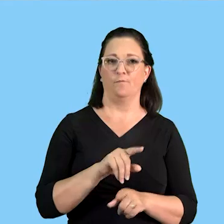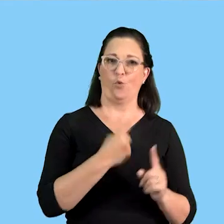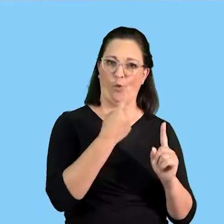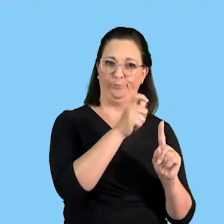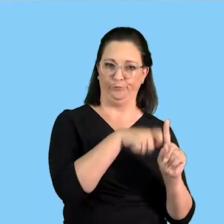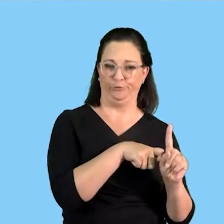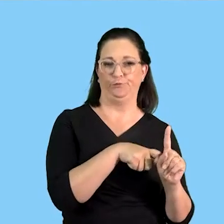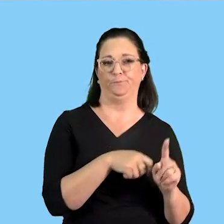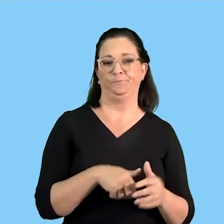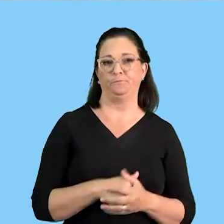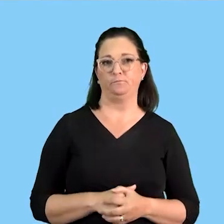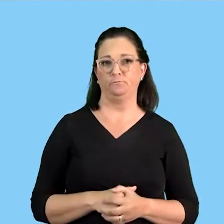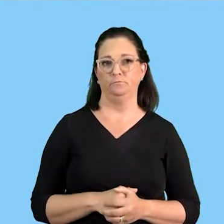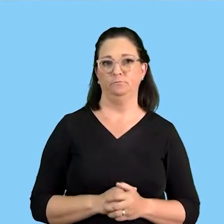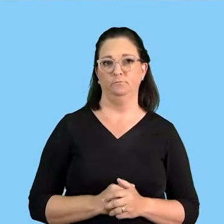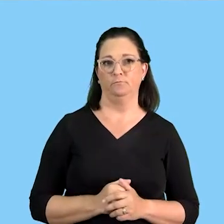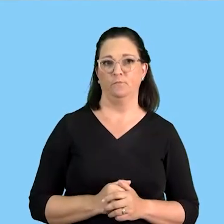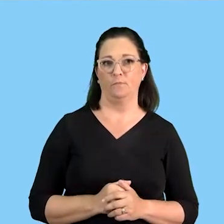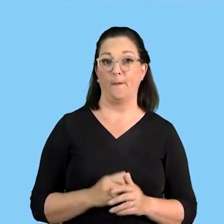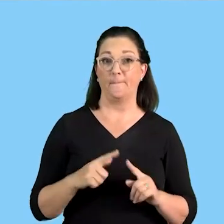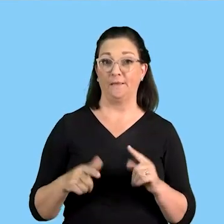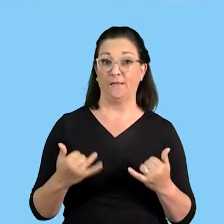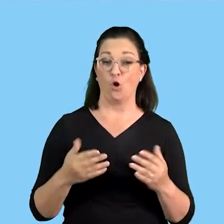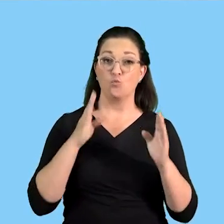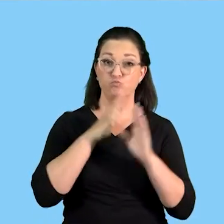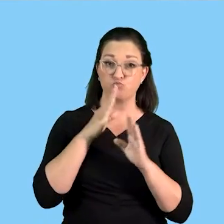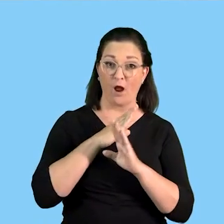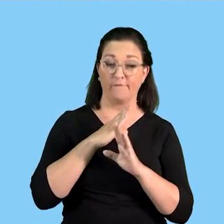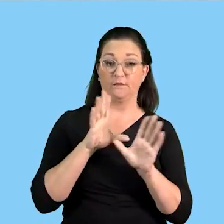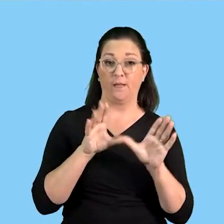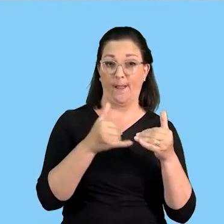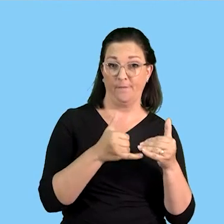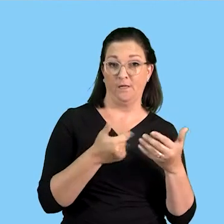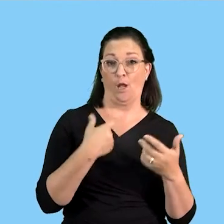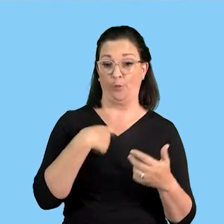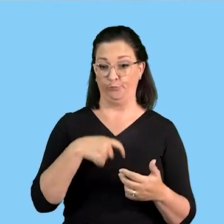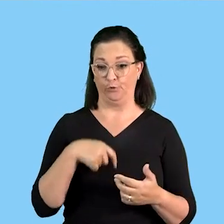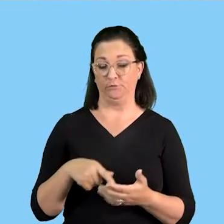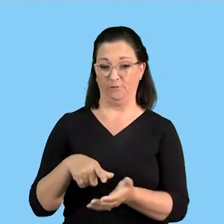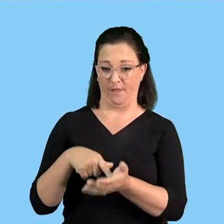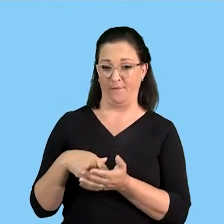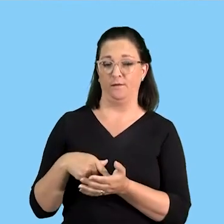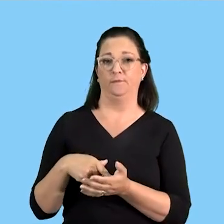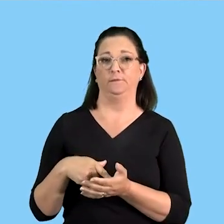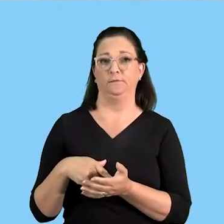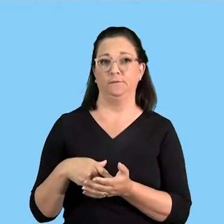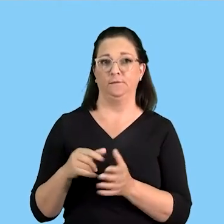trader. Now let us continue by looking into the private company and the personal liability